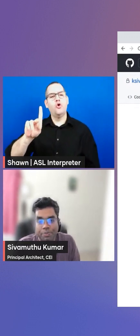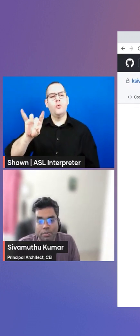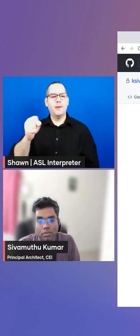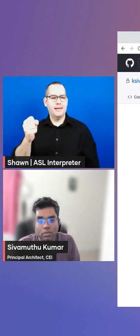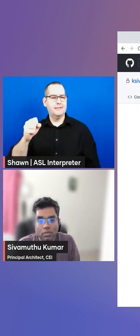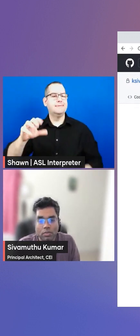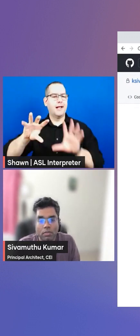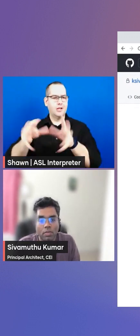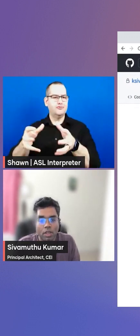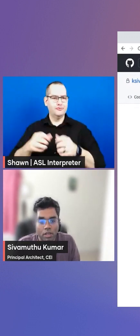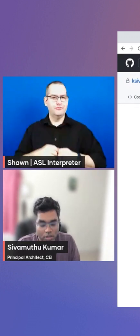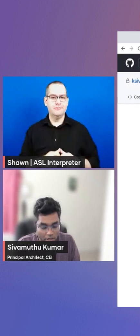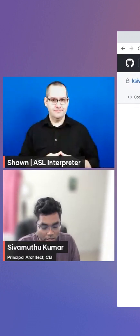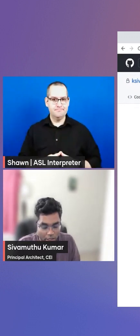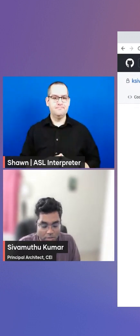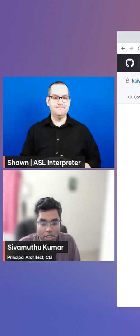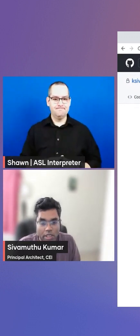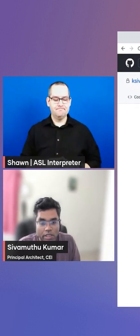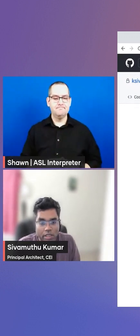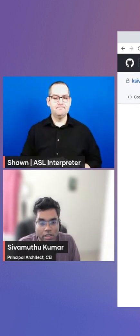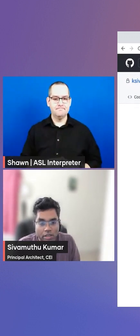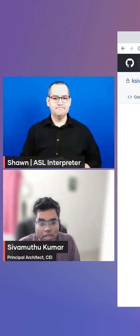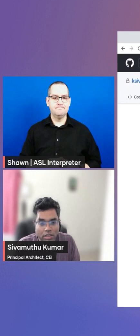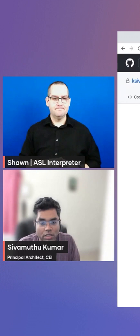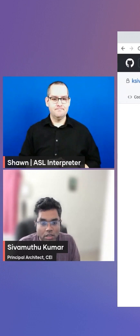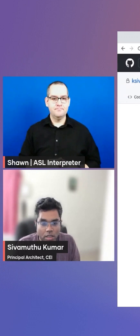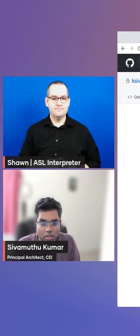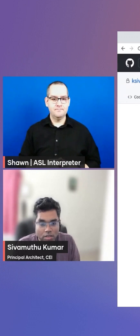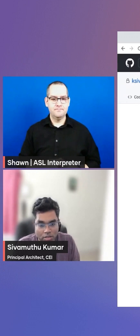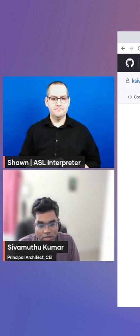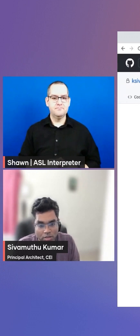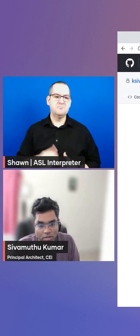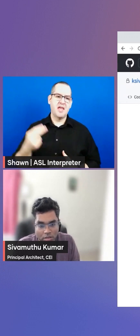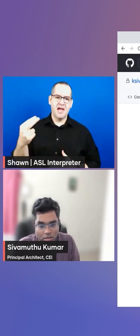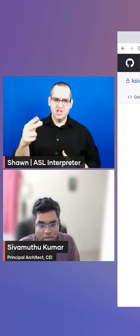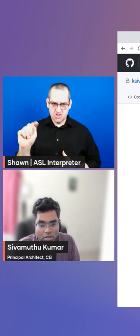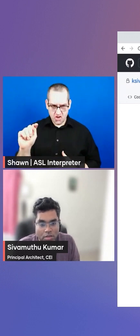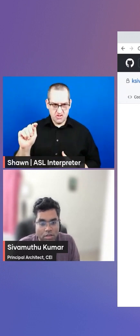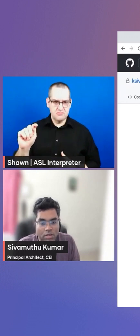right? And I'm saying like a HashiCorp.